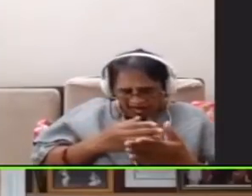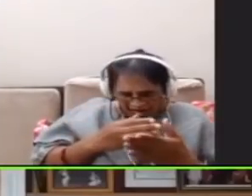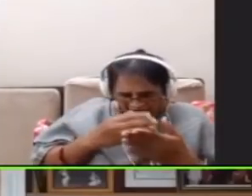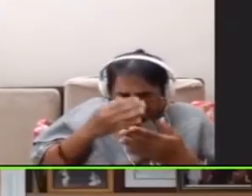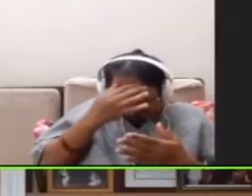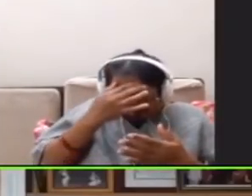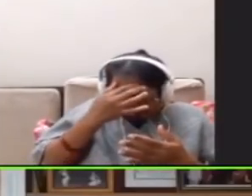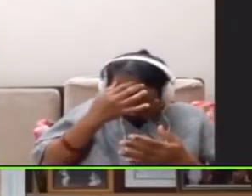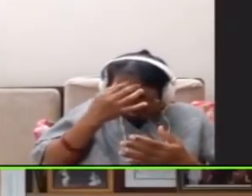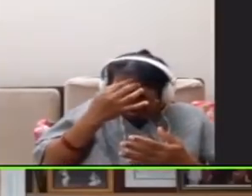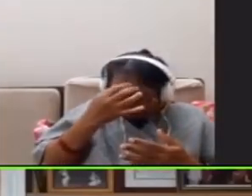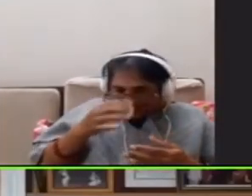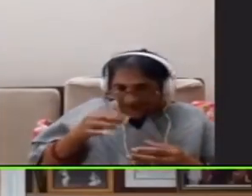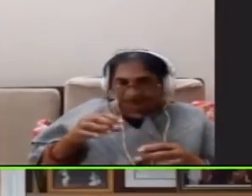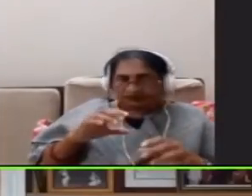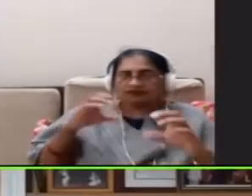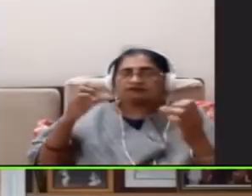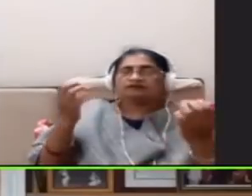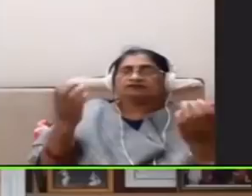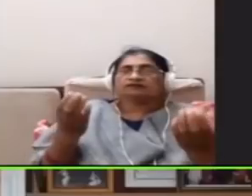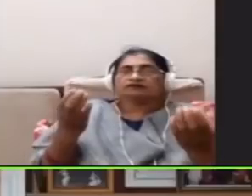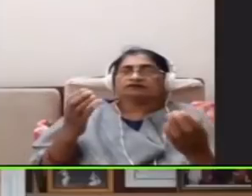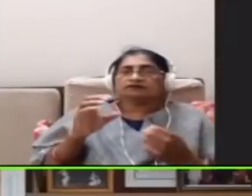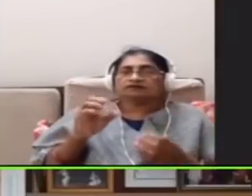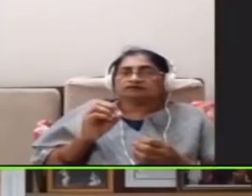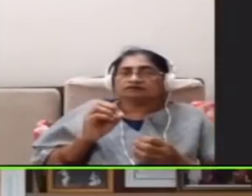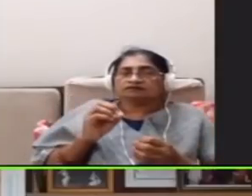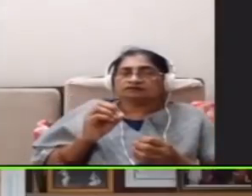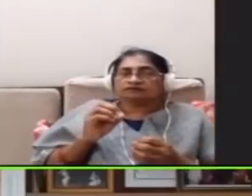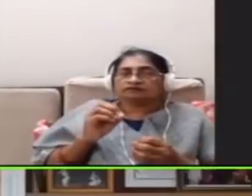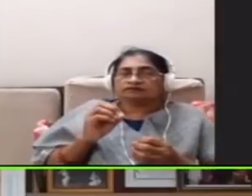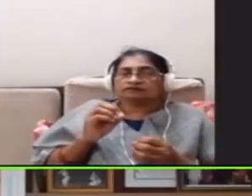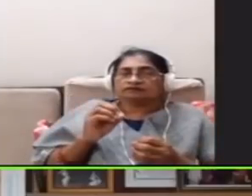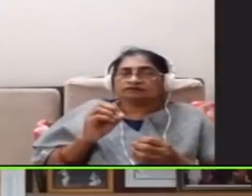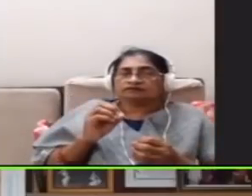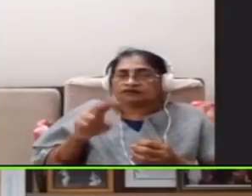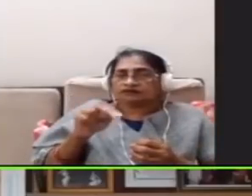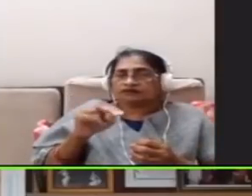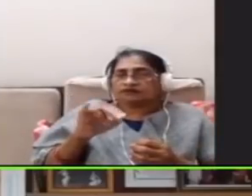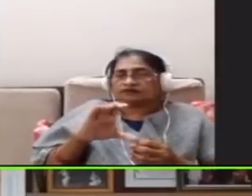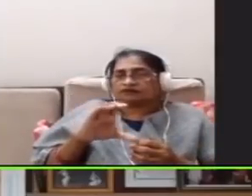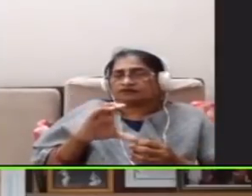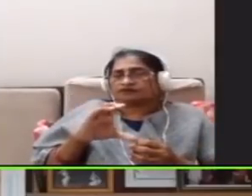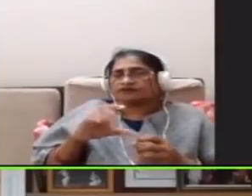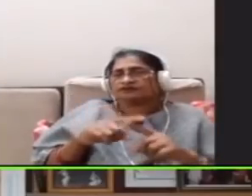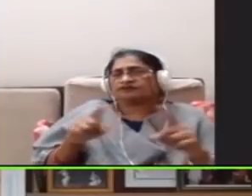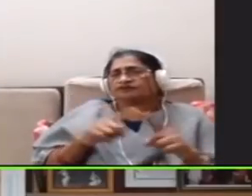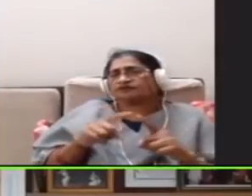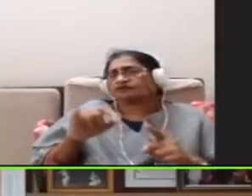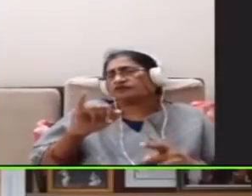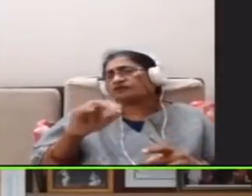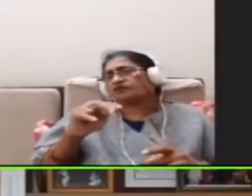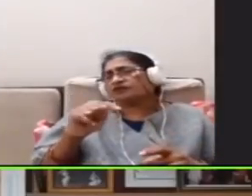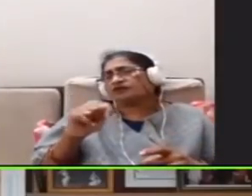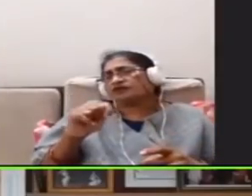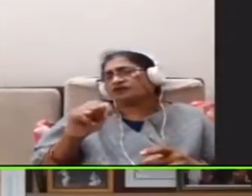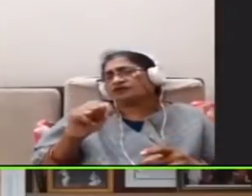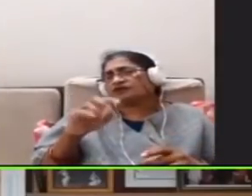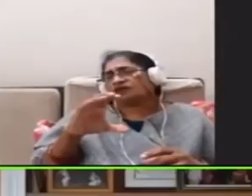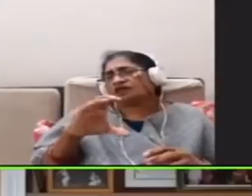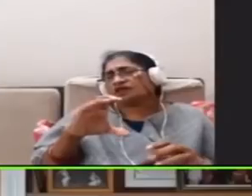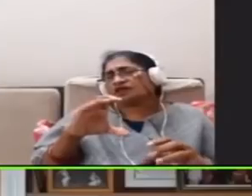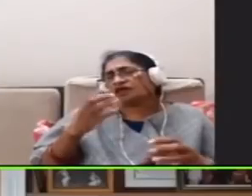state councils, the federal councils, corporates, all of us have to be very aware of